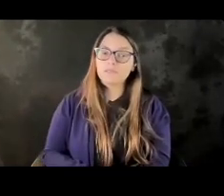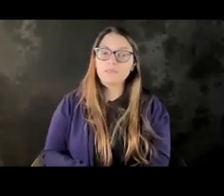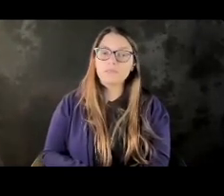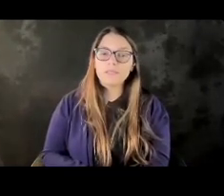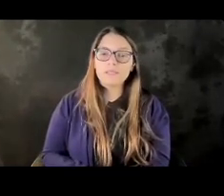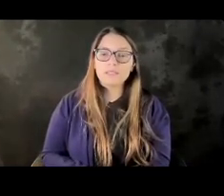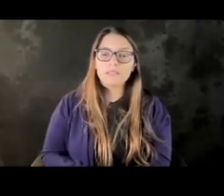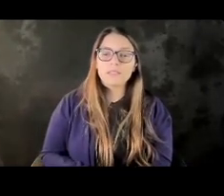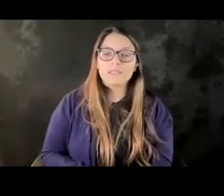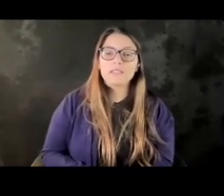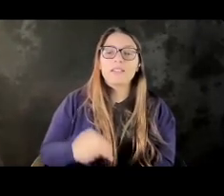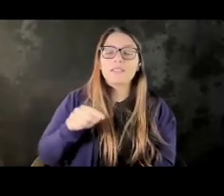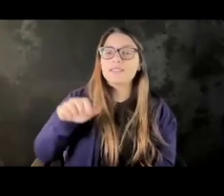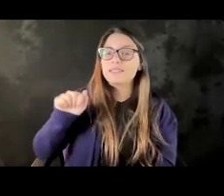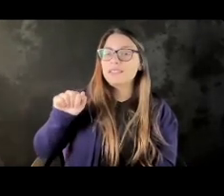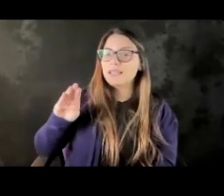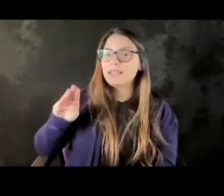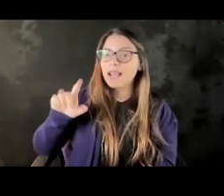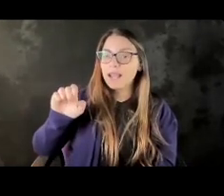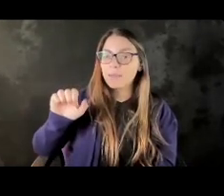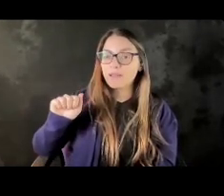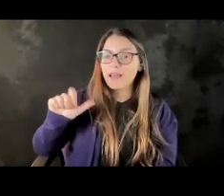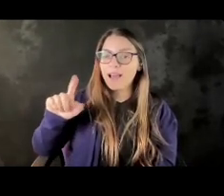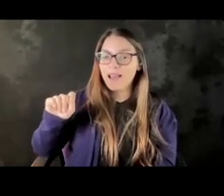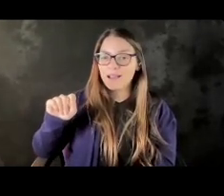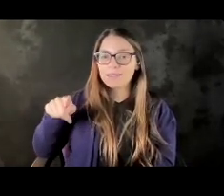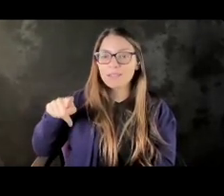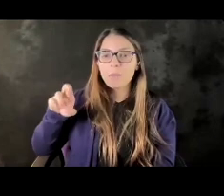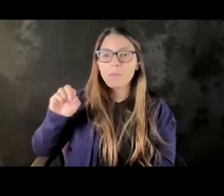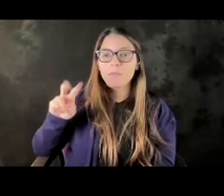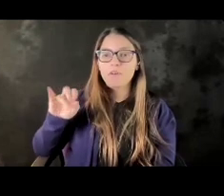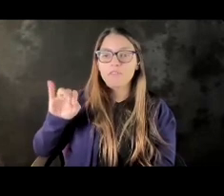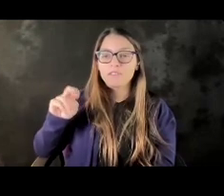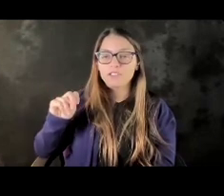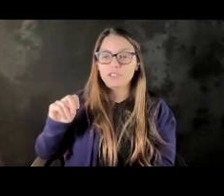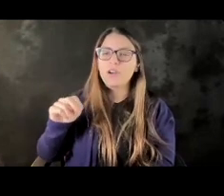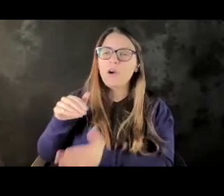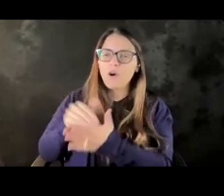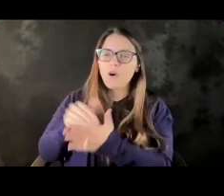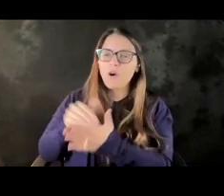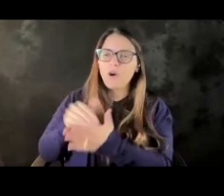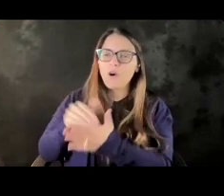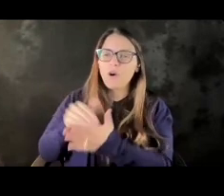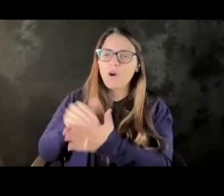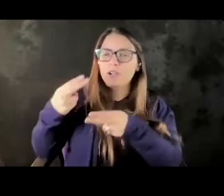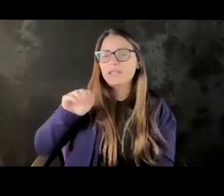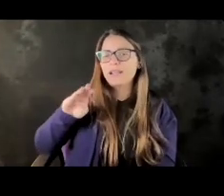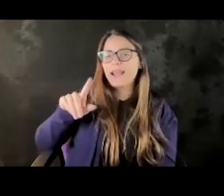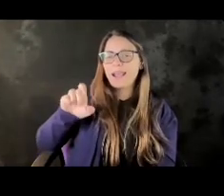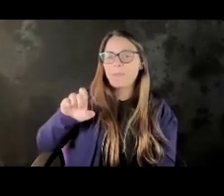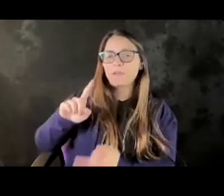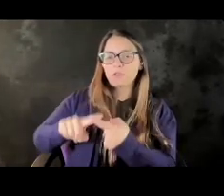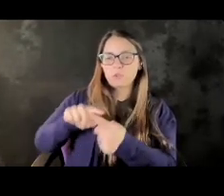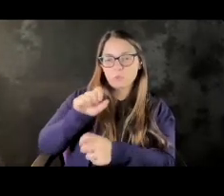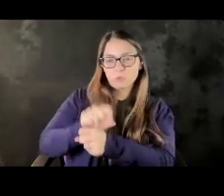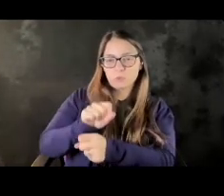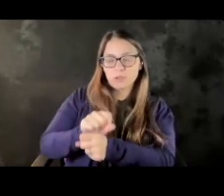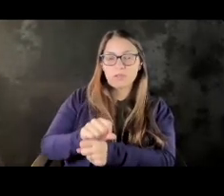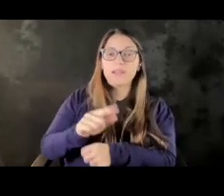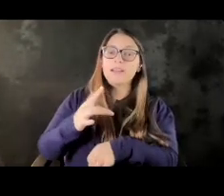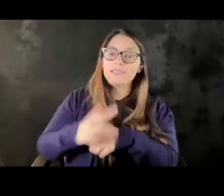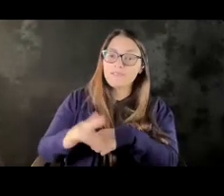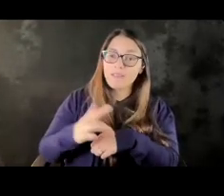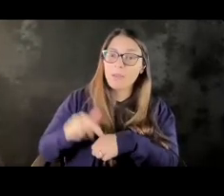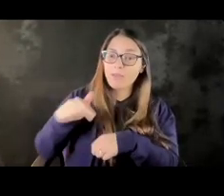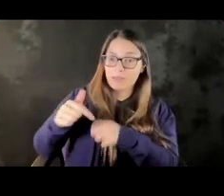it's the ABLE Act provision, and it's often referred to as Able to Work. And this is available this calendar year, although